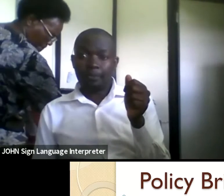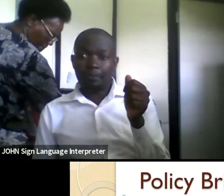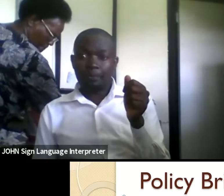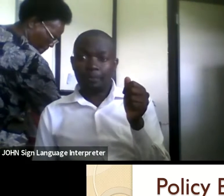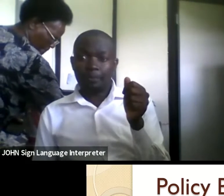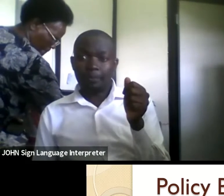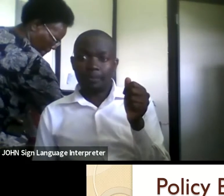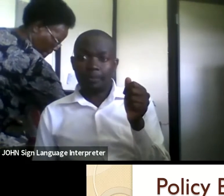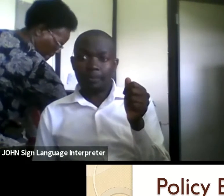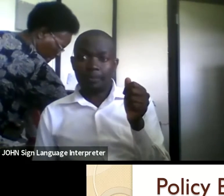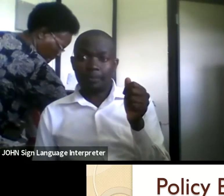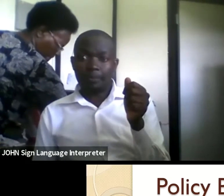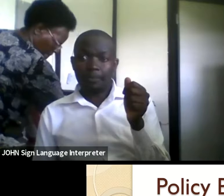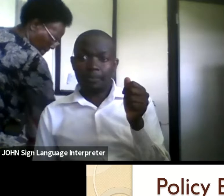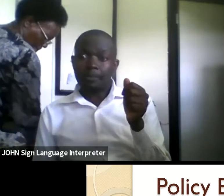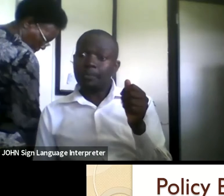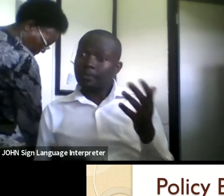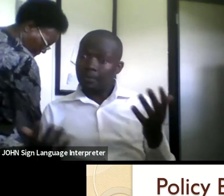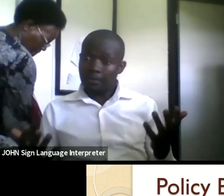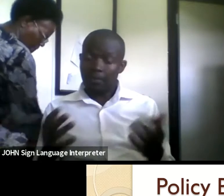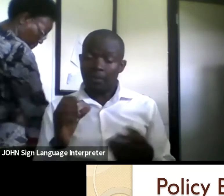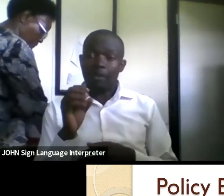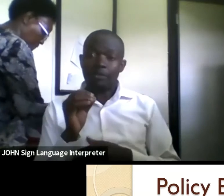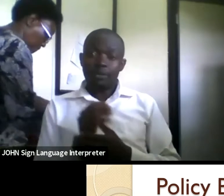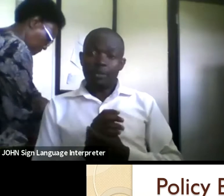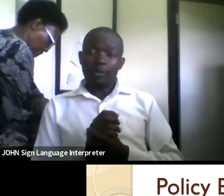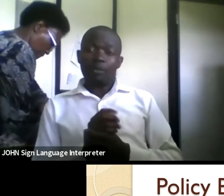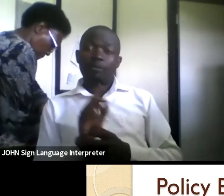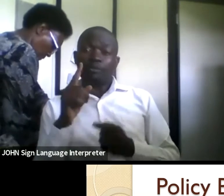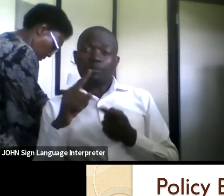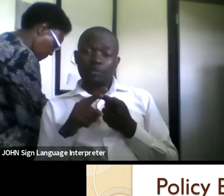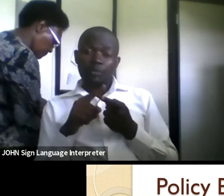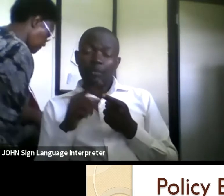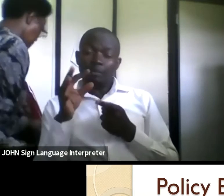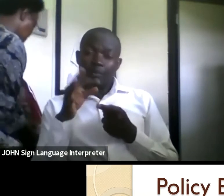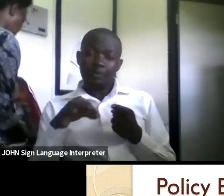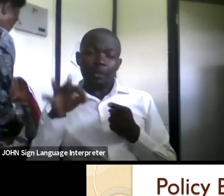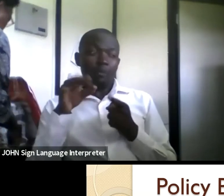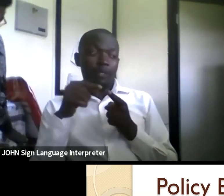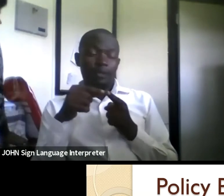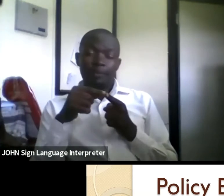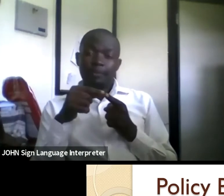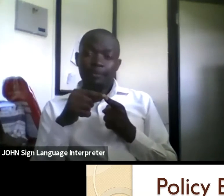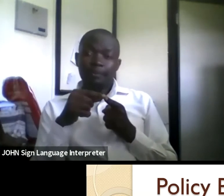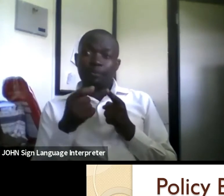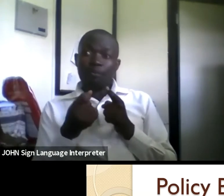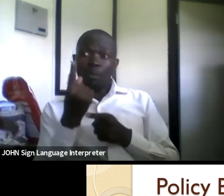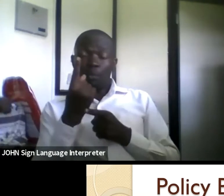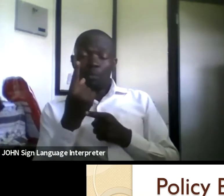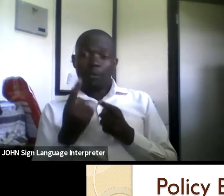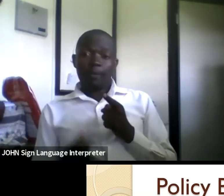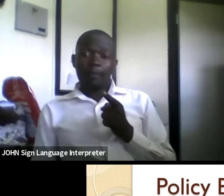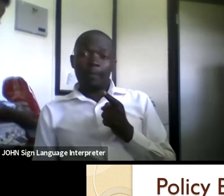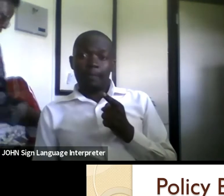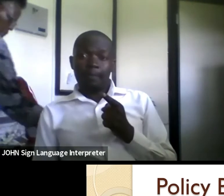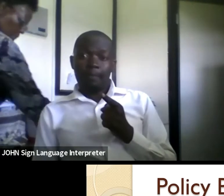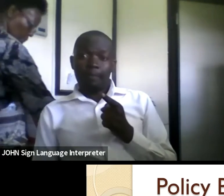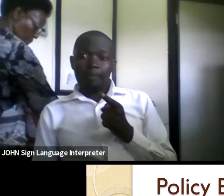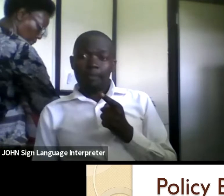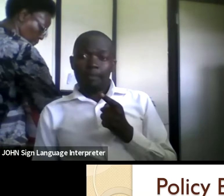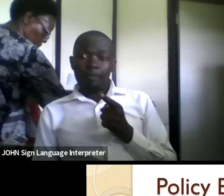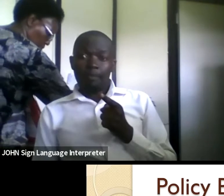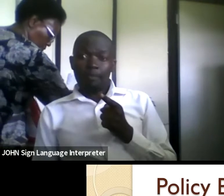Okay, so one of the major points which came up both from